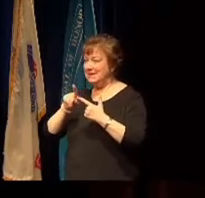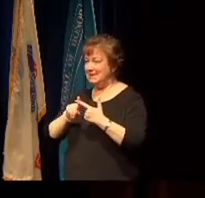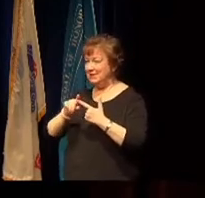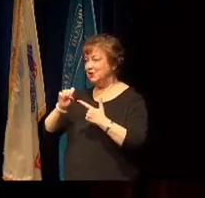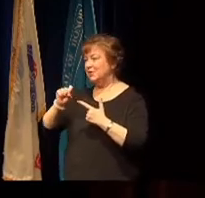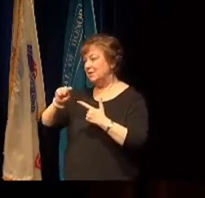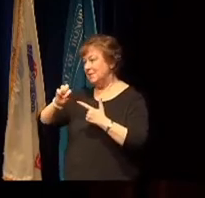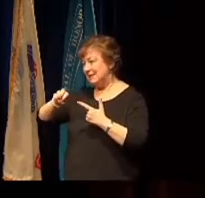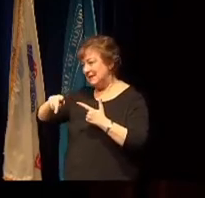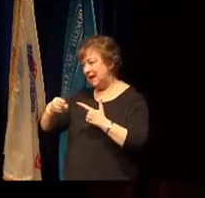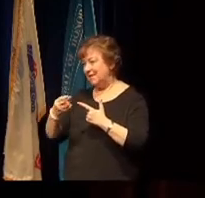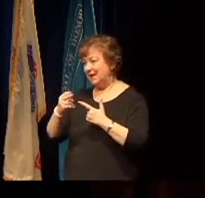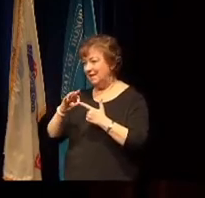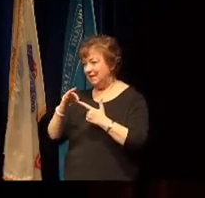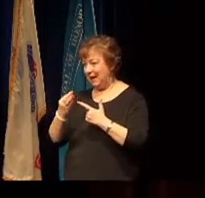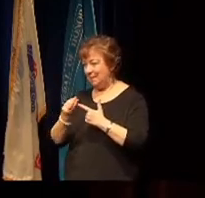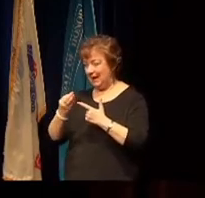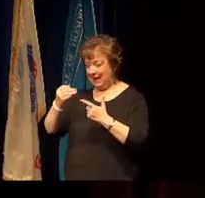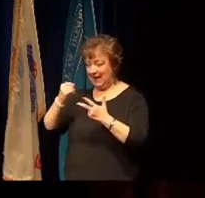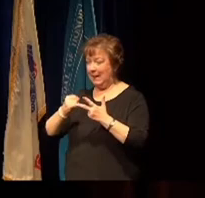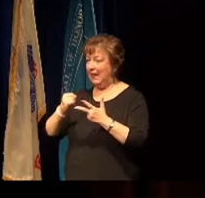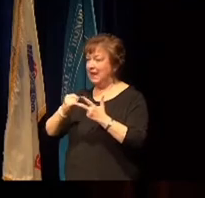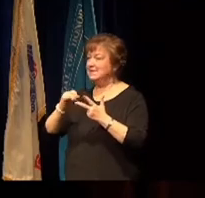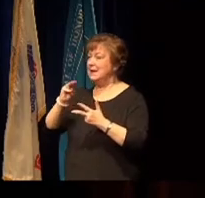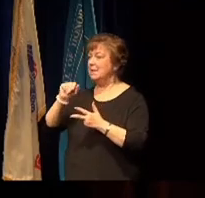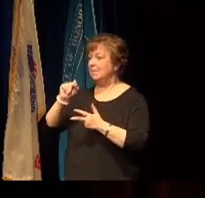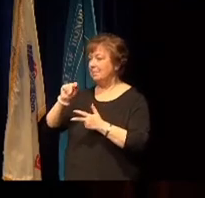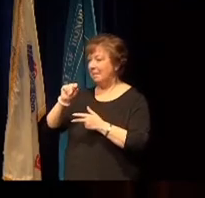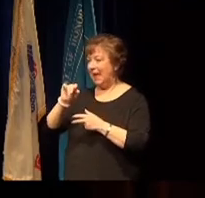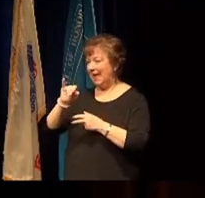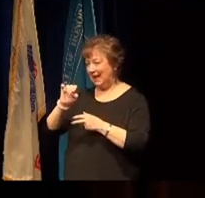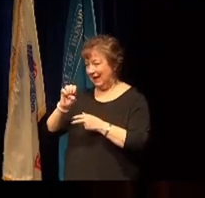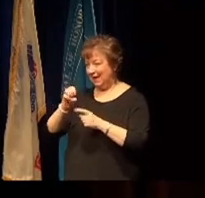Stephanie's family. And lastly, Maddie from Stephen's family.